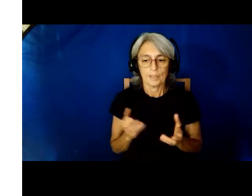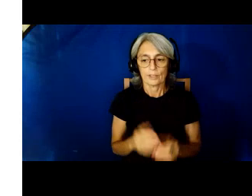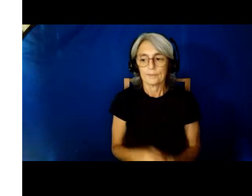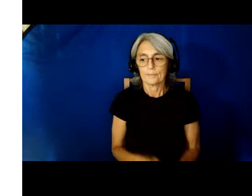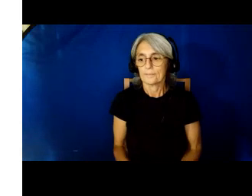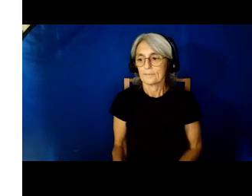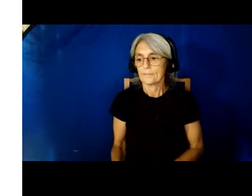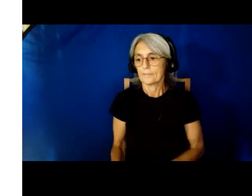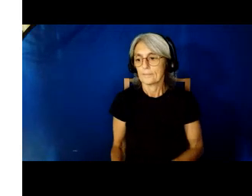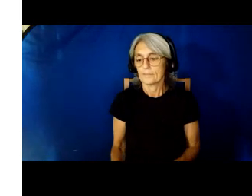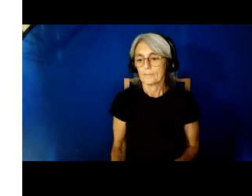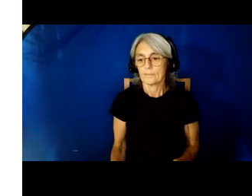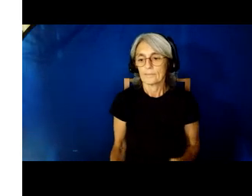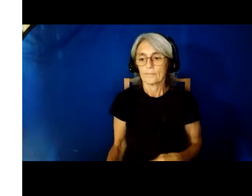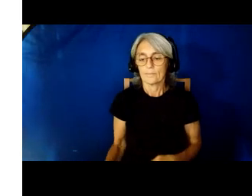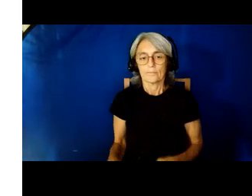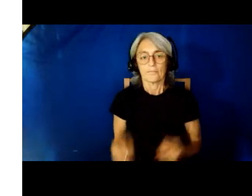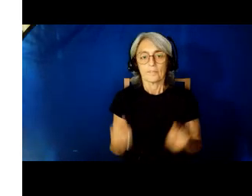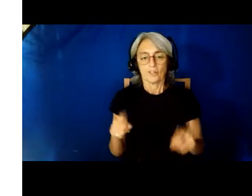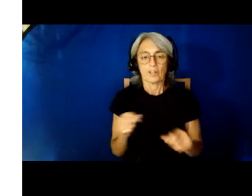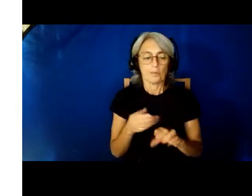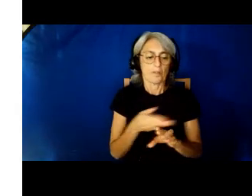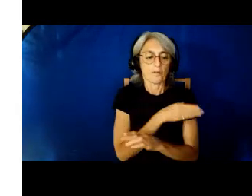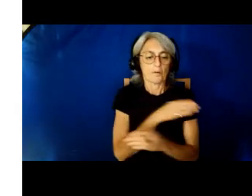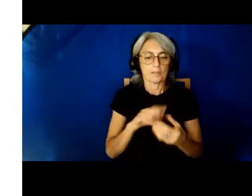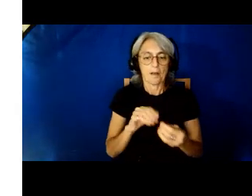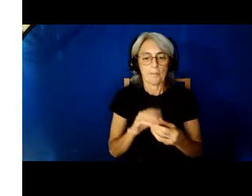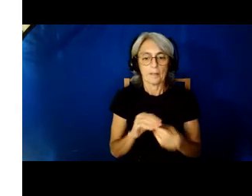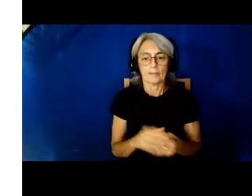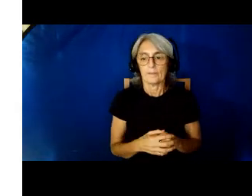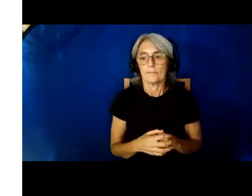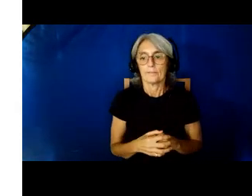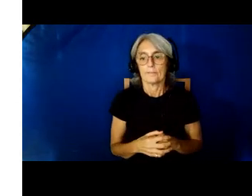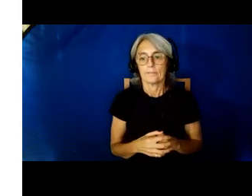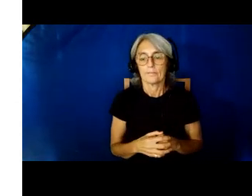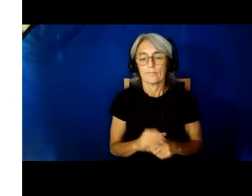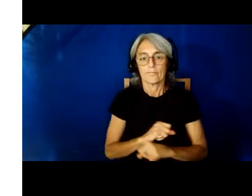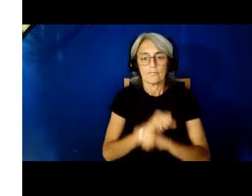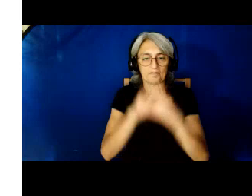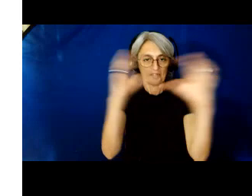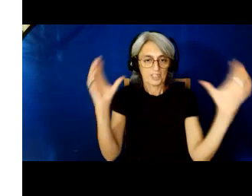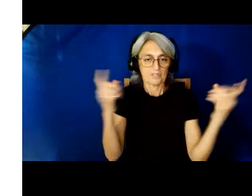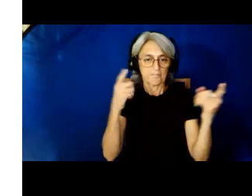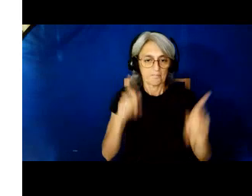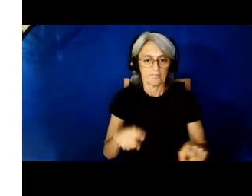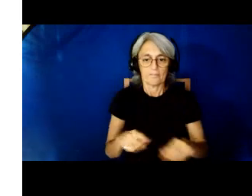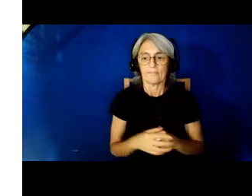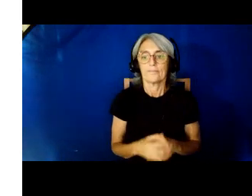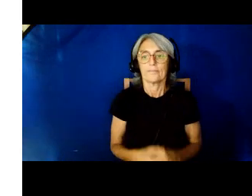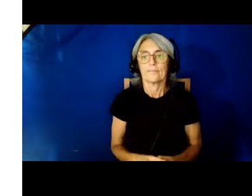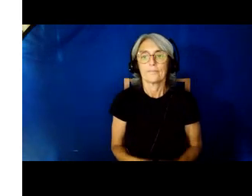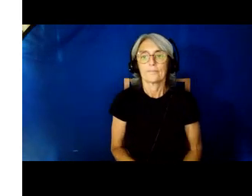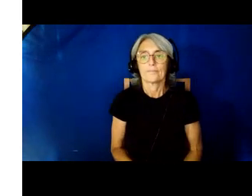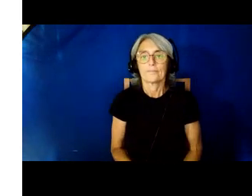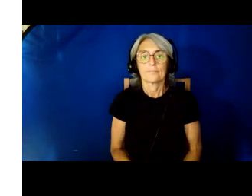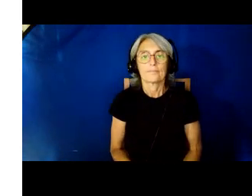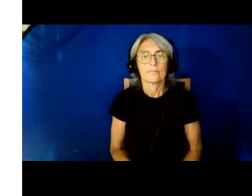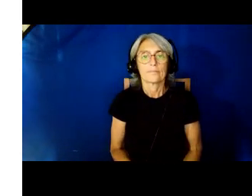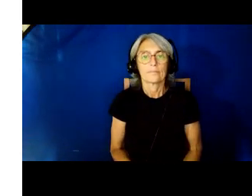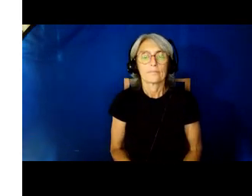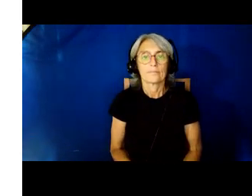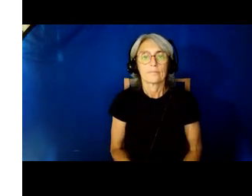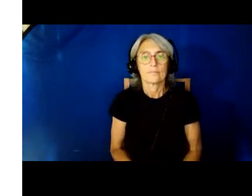I agree with what's already been said with laying out the vision, but I would see also, call it an organizing